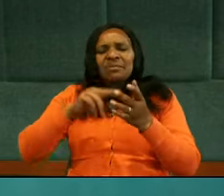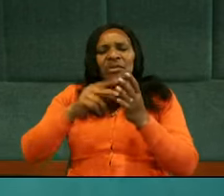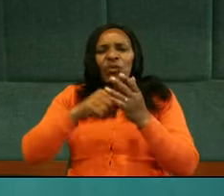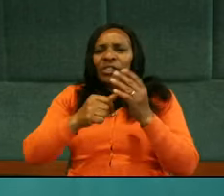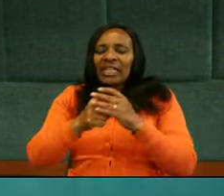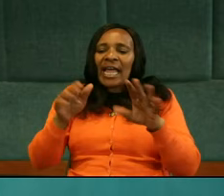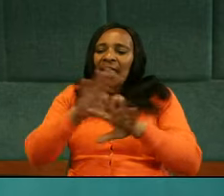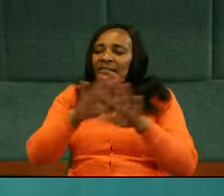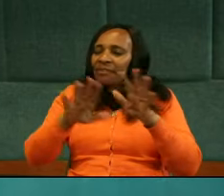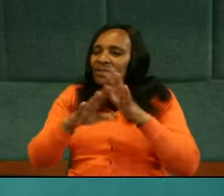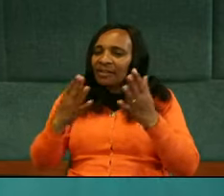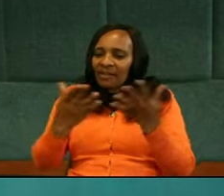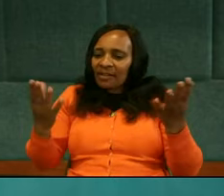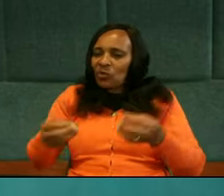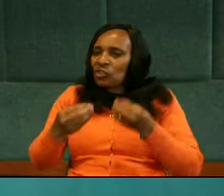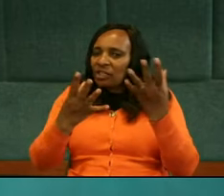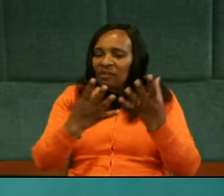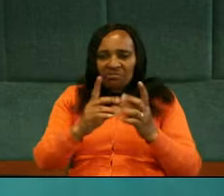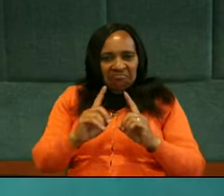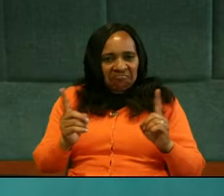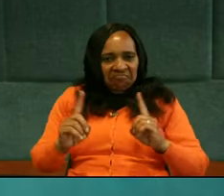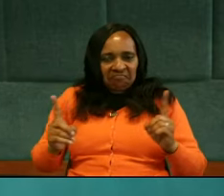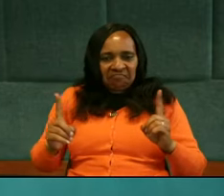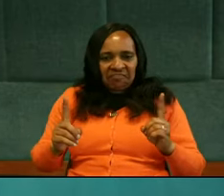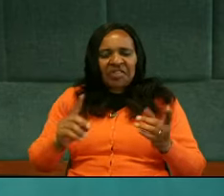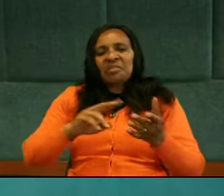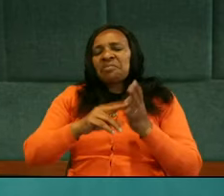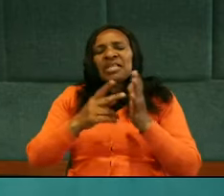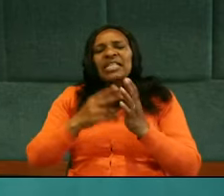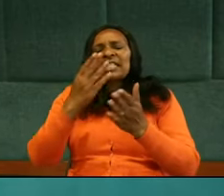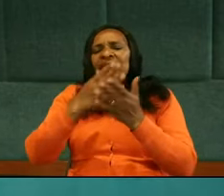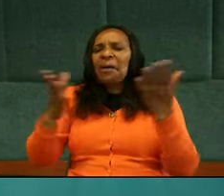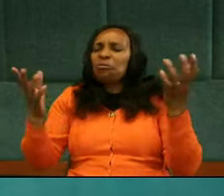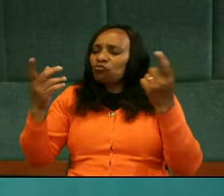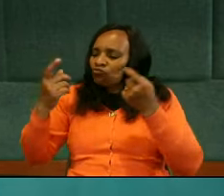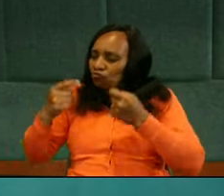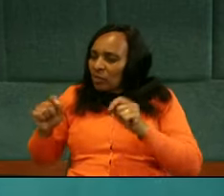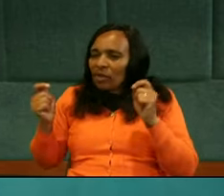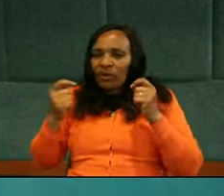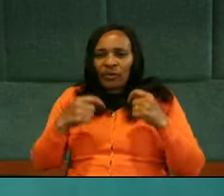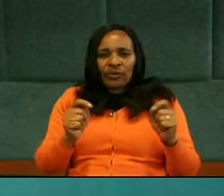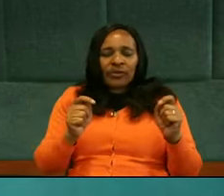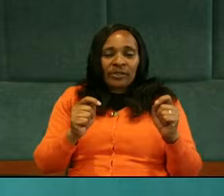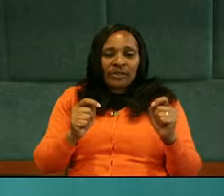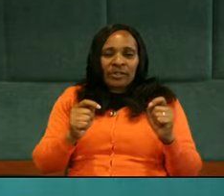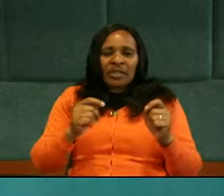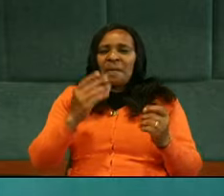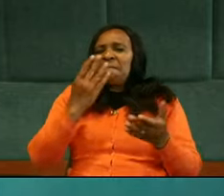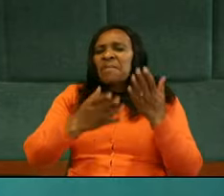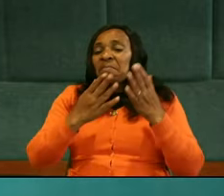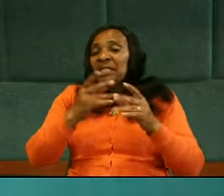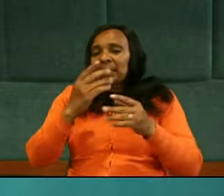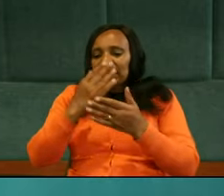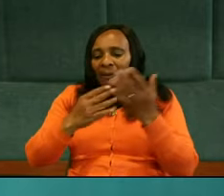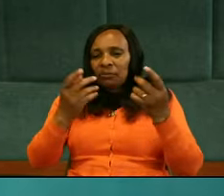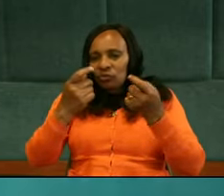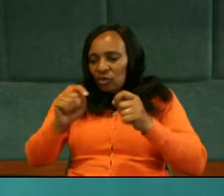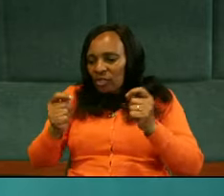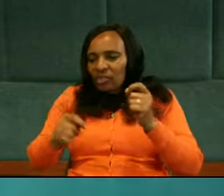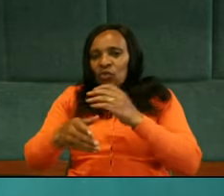that everything will be given to him. And it means that definitely there'll be some trials. Mm-hmm. And so these were maybe some of the trials that